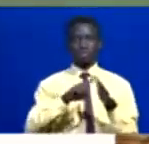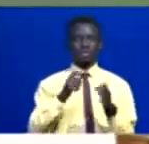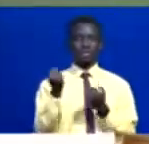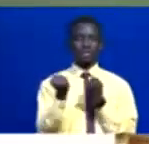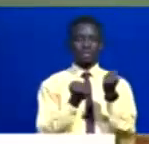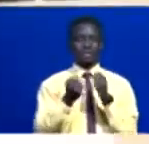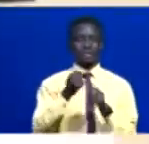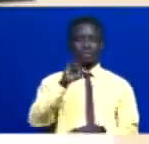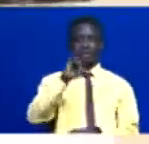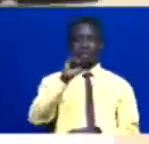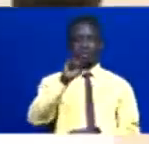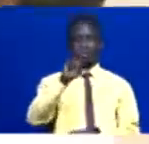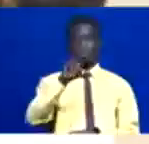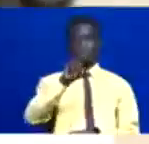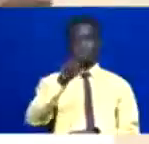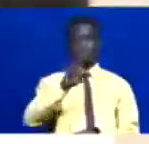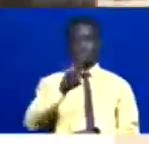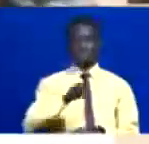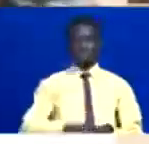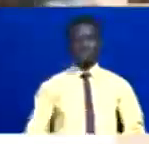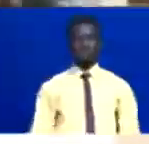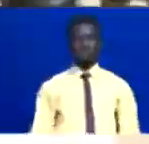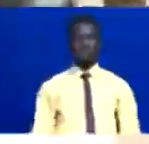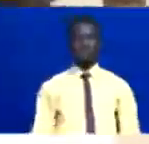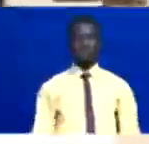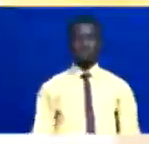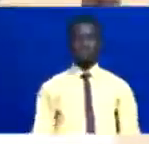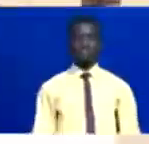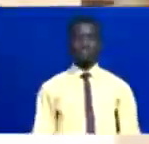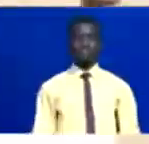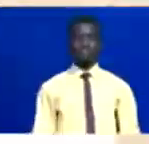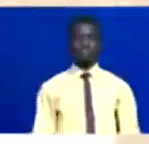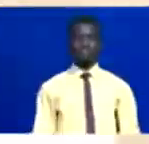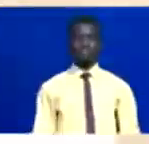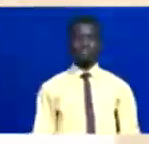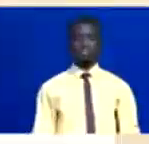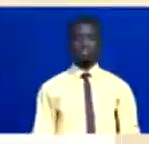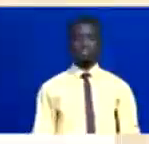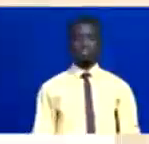Africa. Edna Murungi, reporting for Prime Edition.